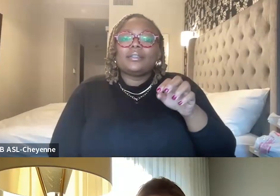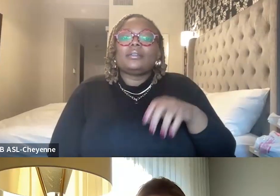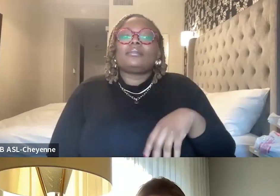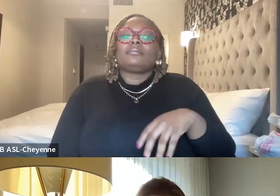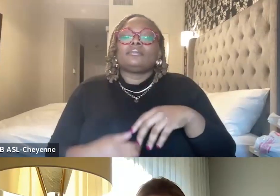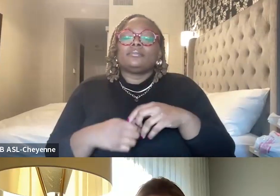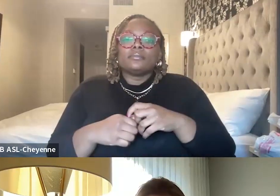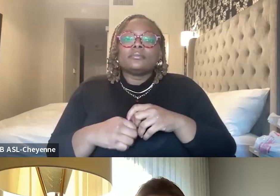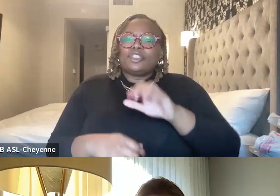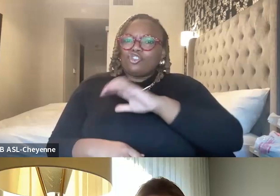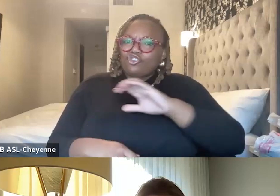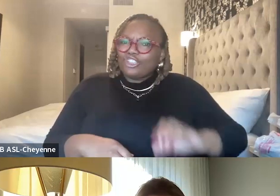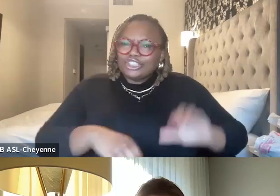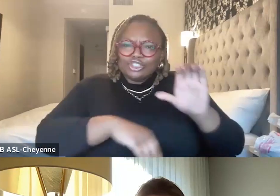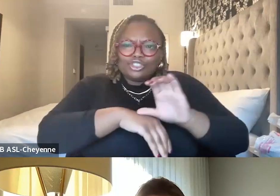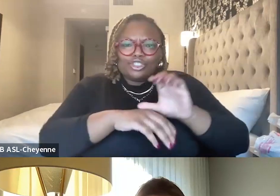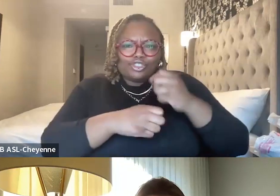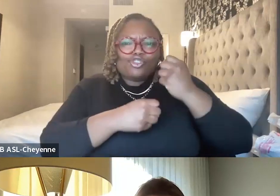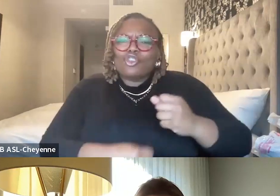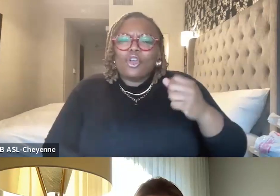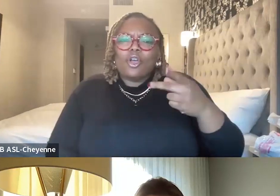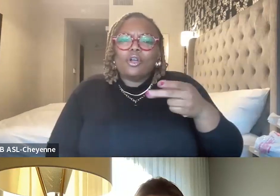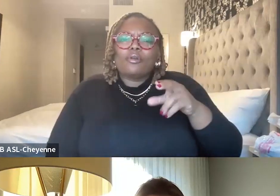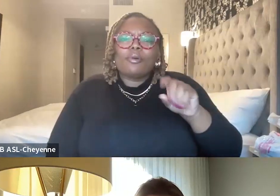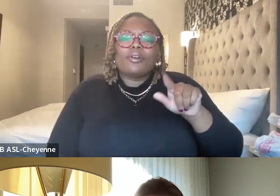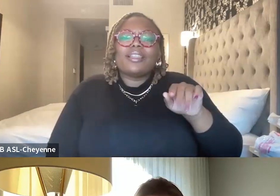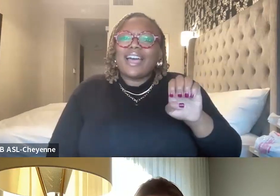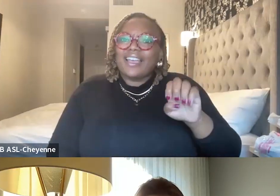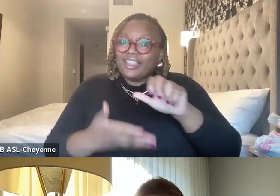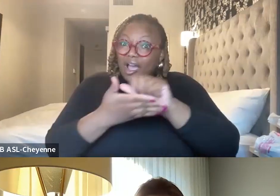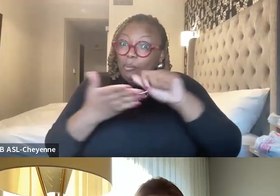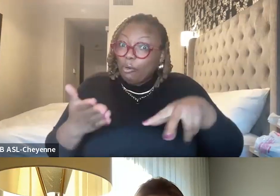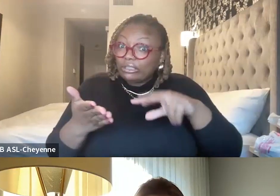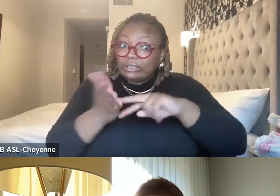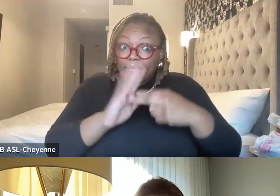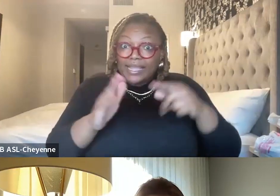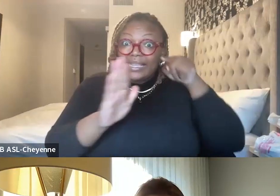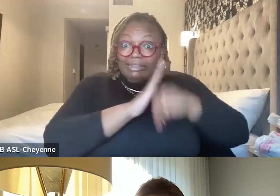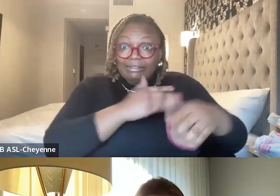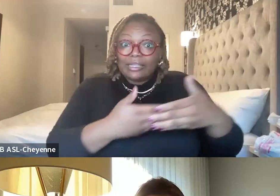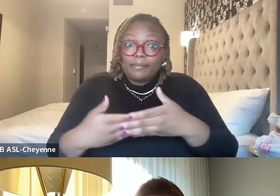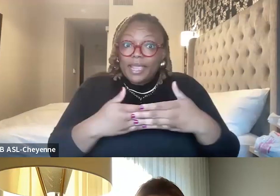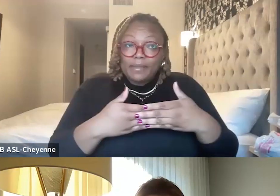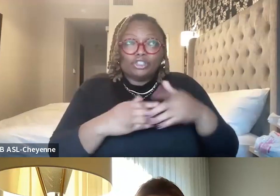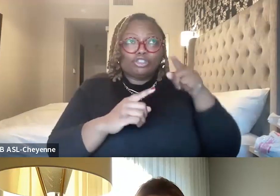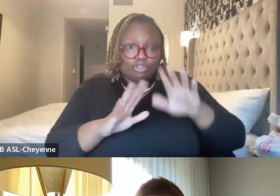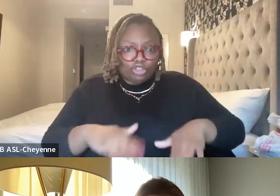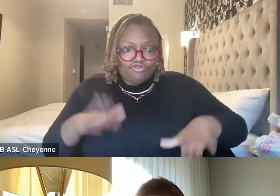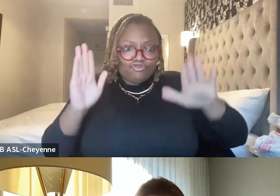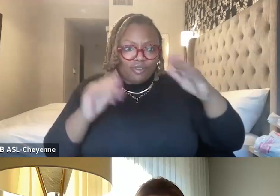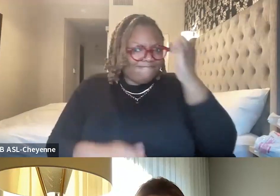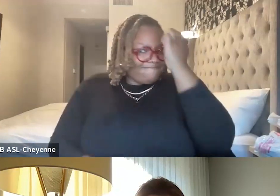evangelical too, and she was always against abortion. Abortion means kill babies. No, she grew up with that, and she had